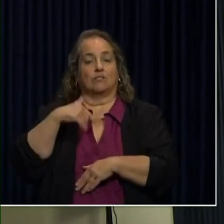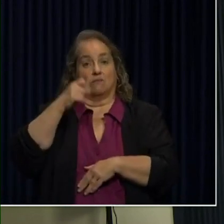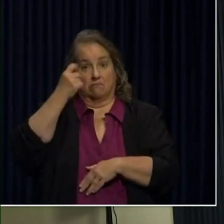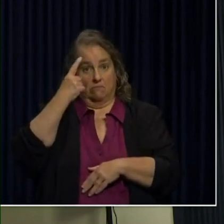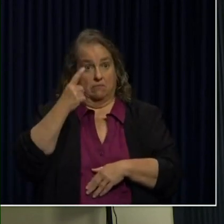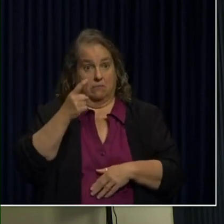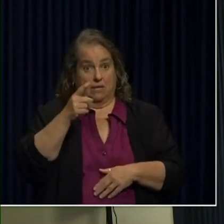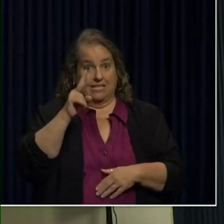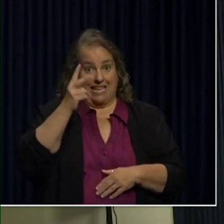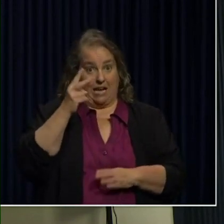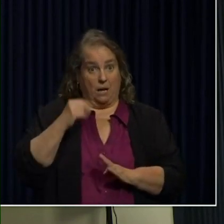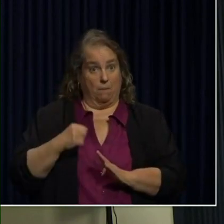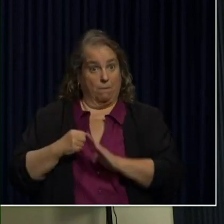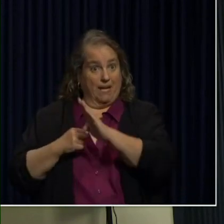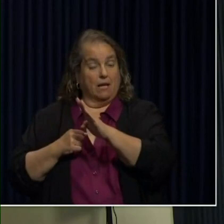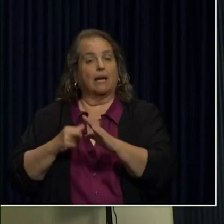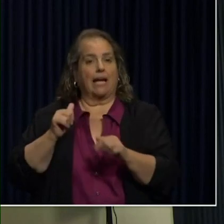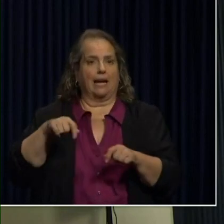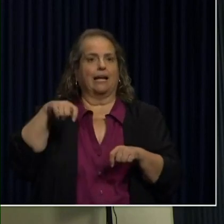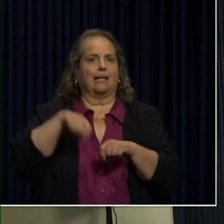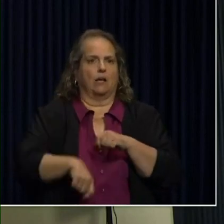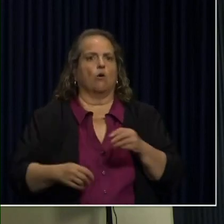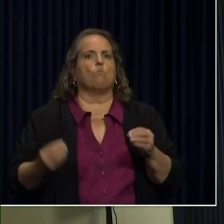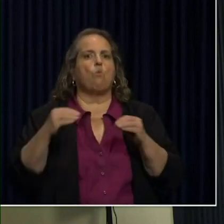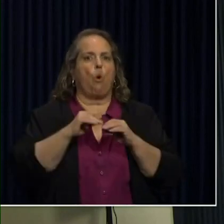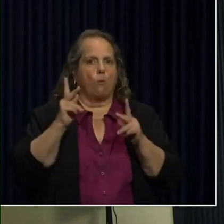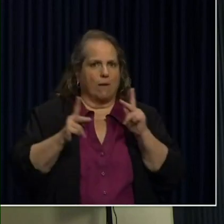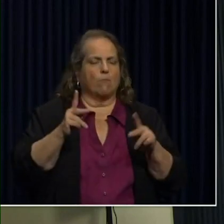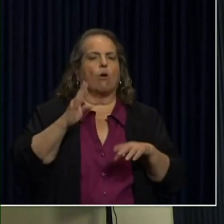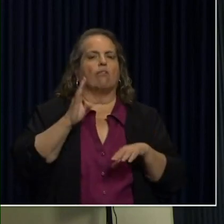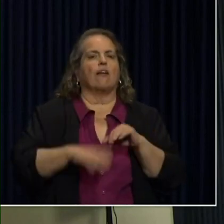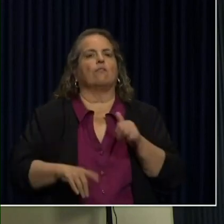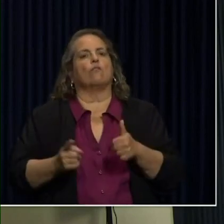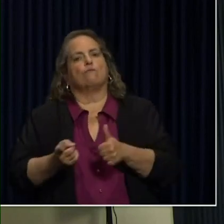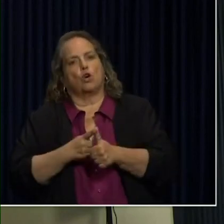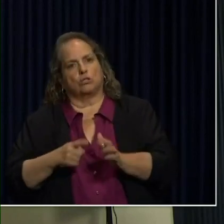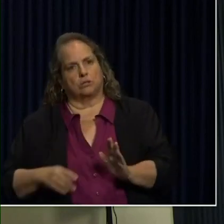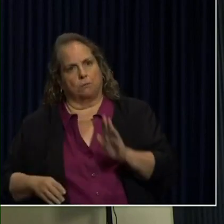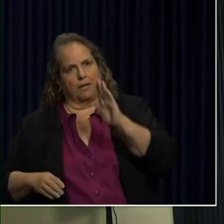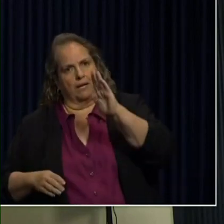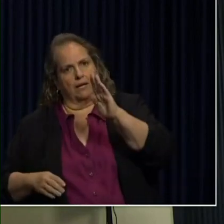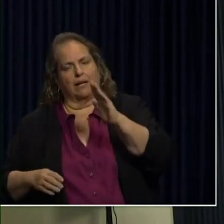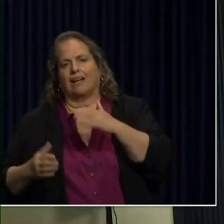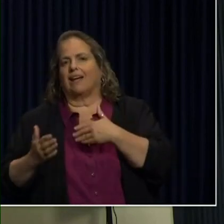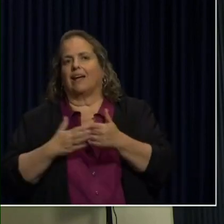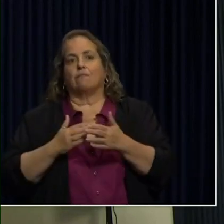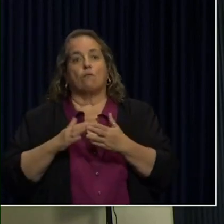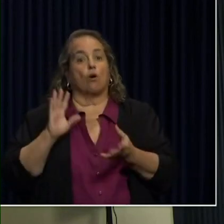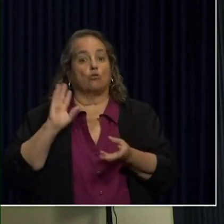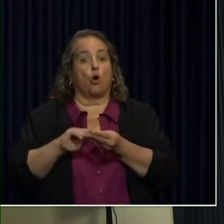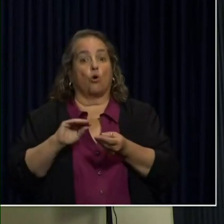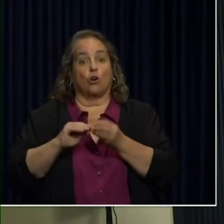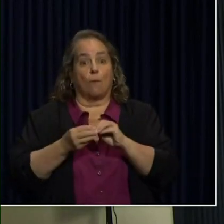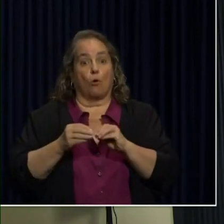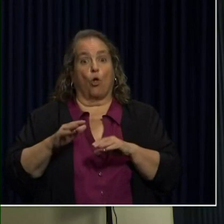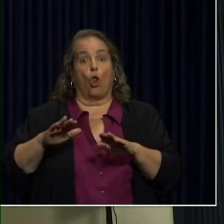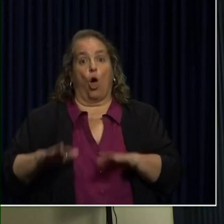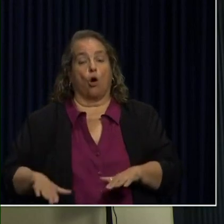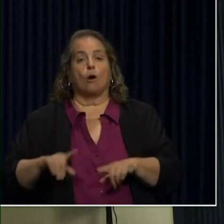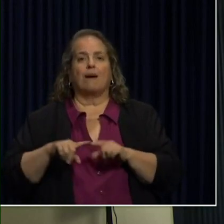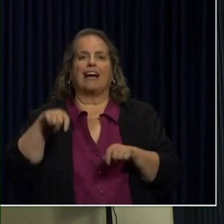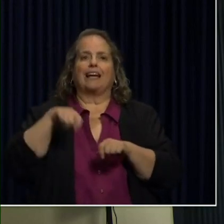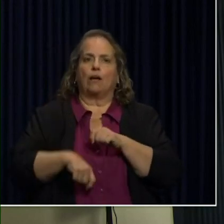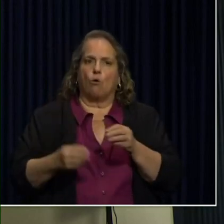people than the first peak. So we want to make sure we don't have a big second peak, even though the overall total is lower. And we can go back to our